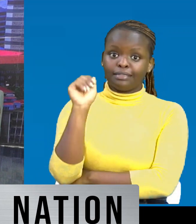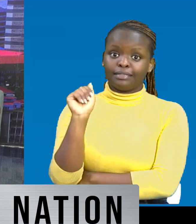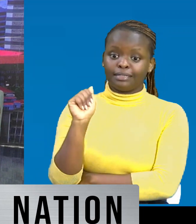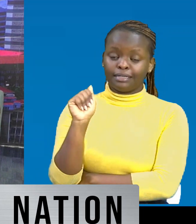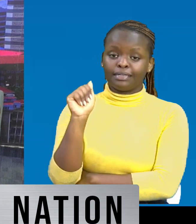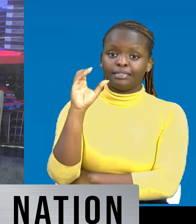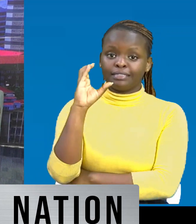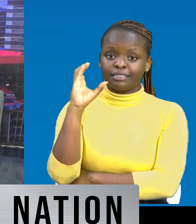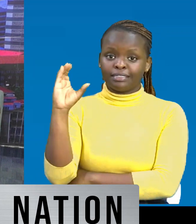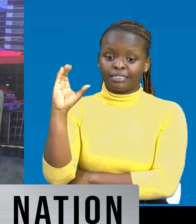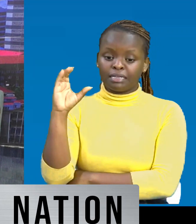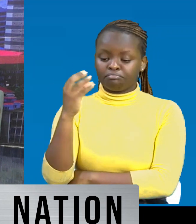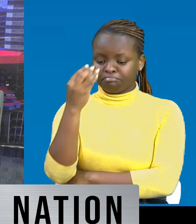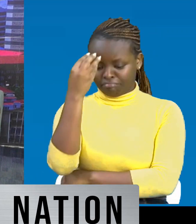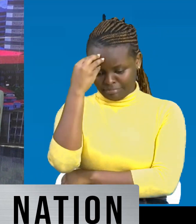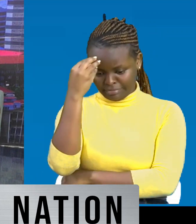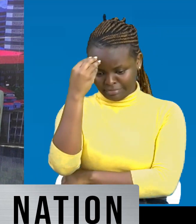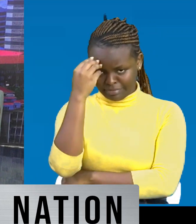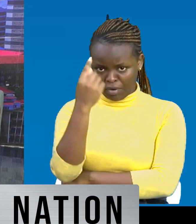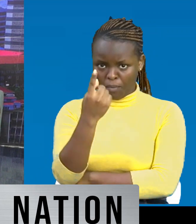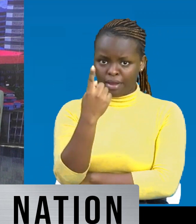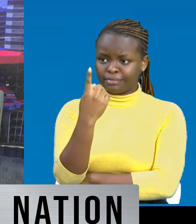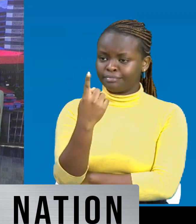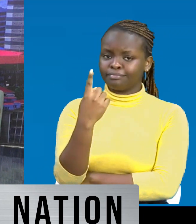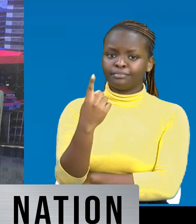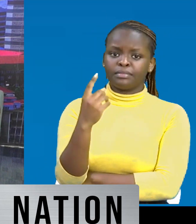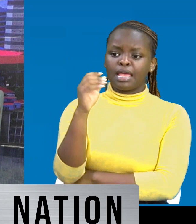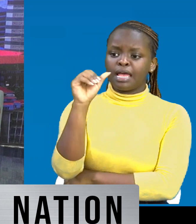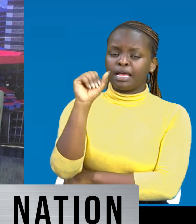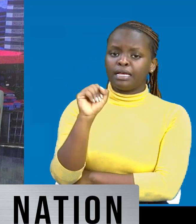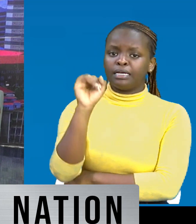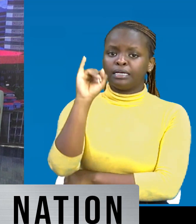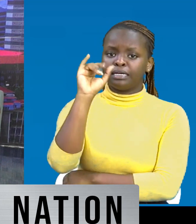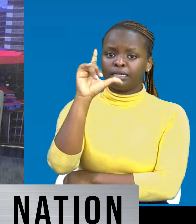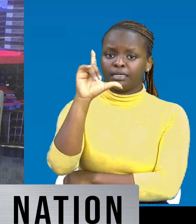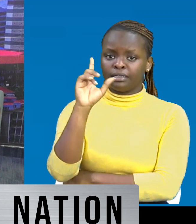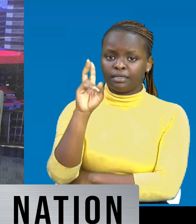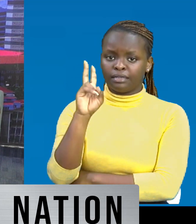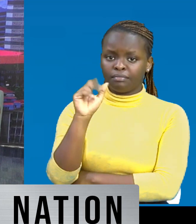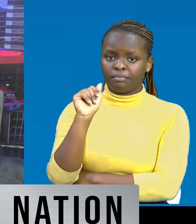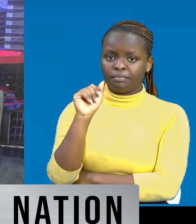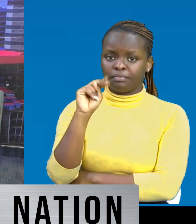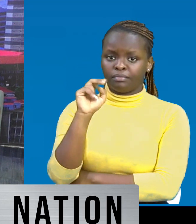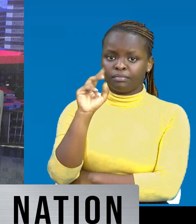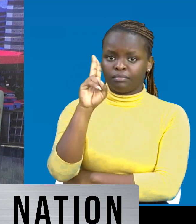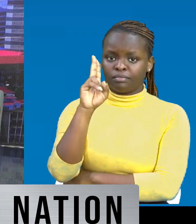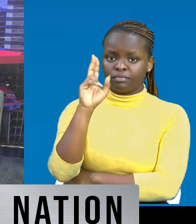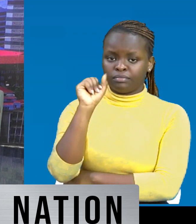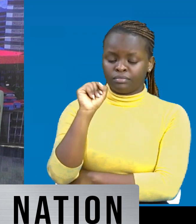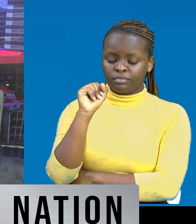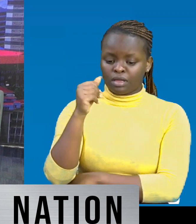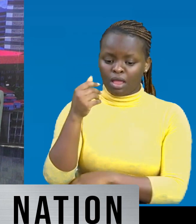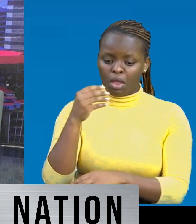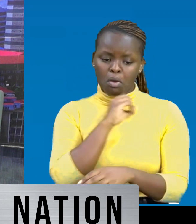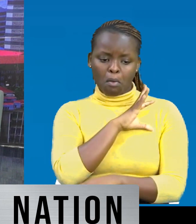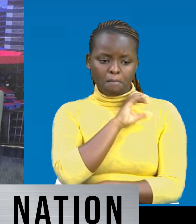Commission was very angry with one Silvanus Osoro for claiming he paid every